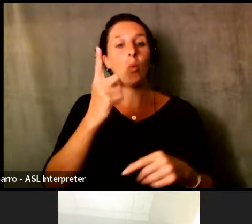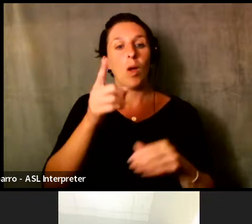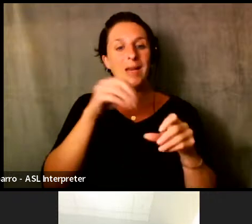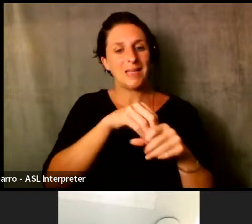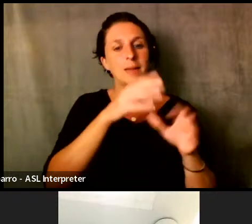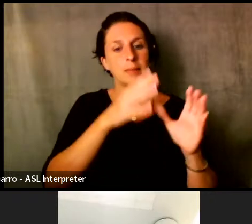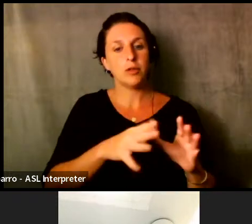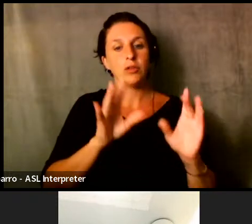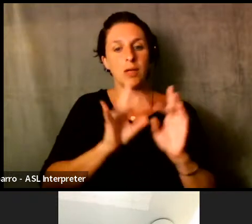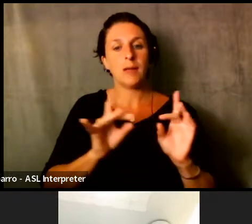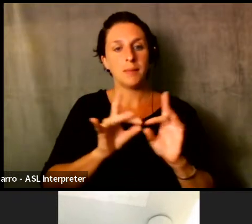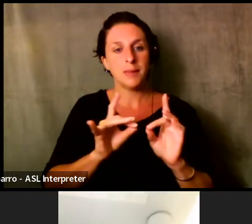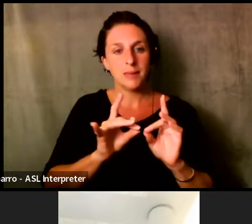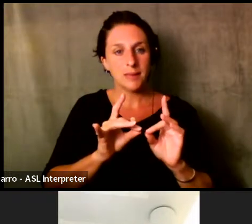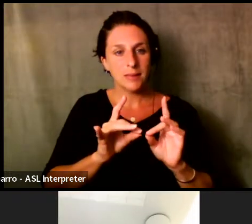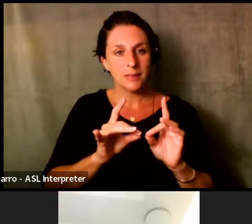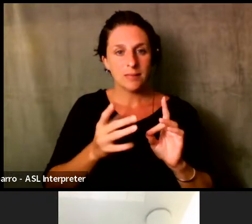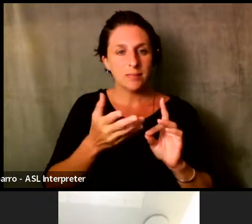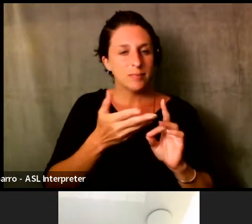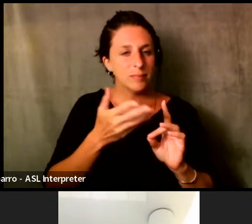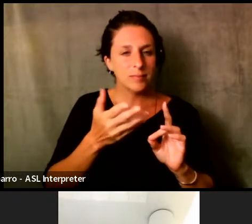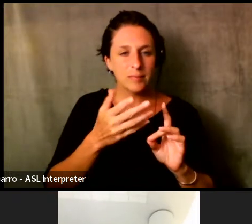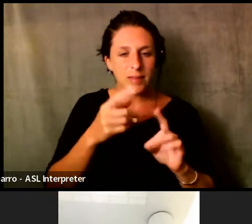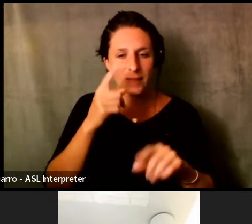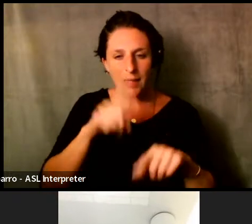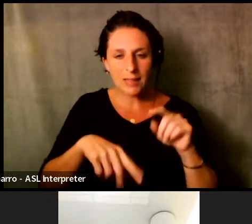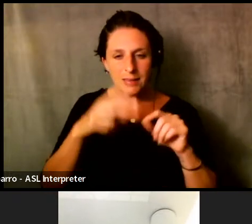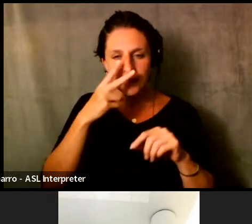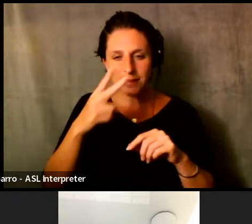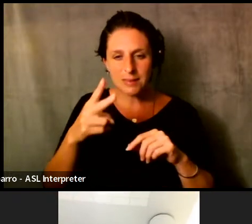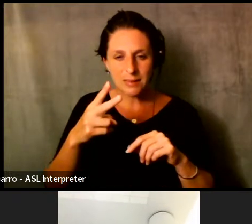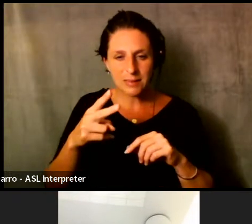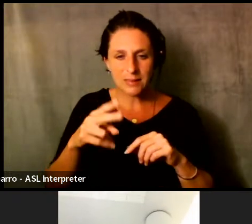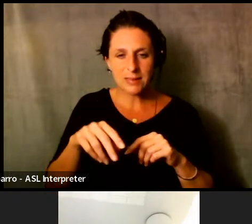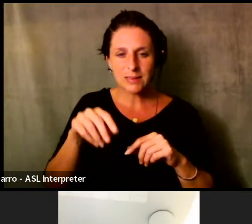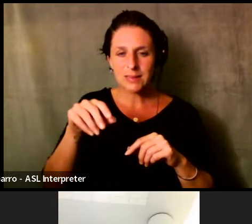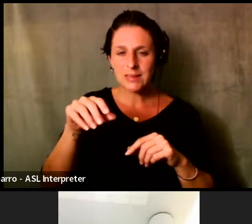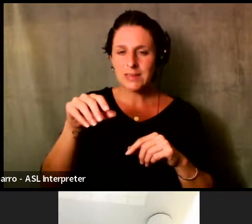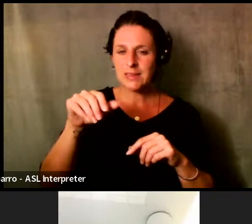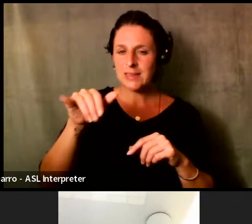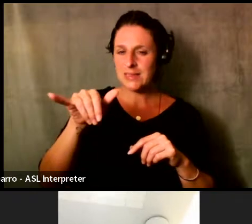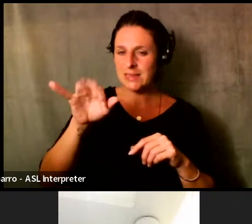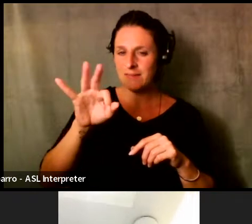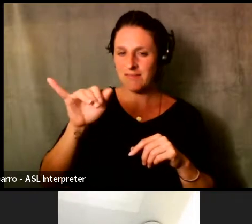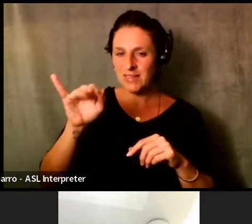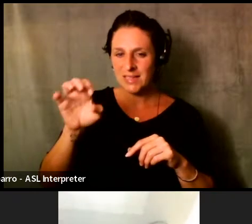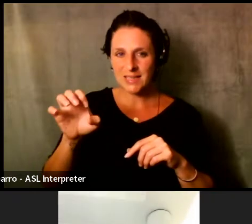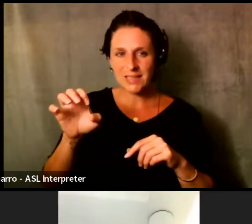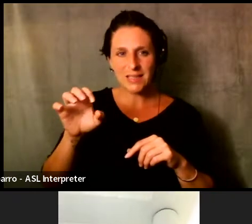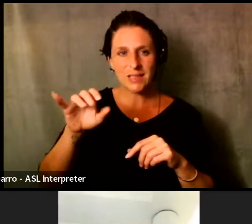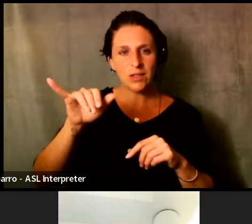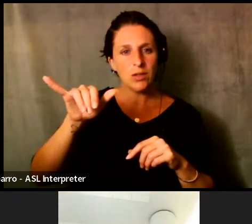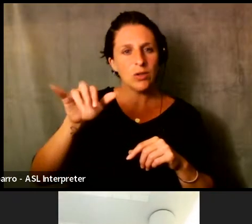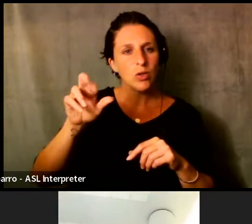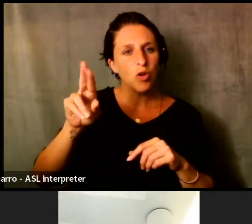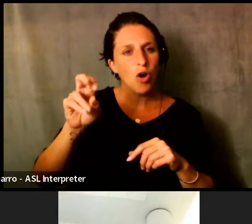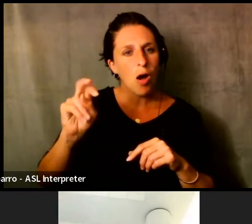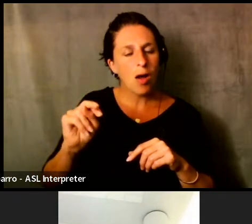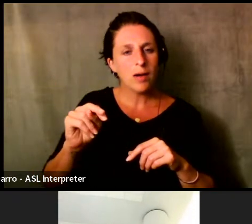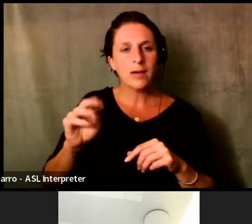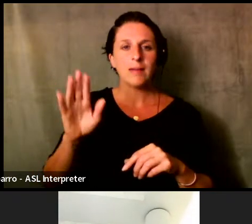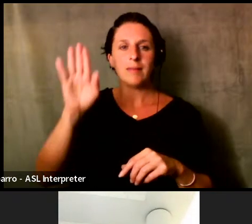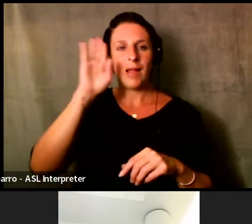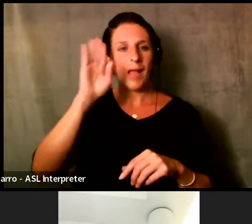Yiffy, I can't see. You're on? Yes. Okay, go ahead. Mhm. Hi, board. Thank you. I was not